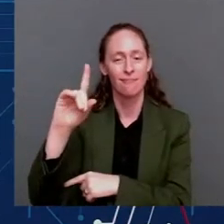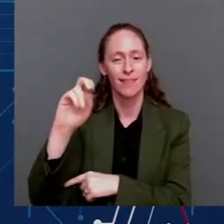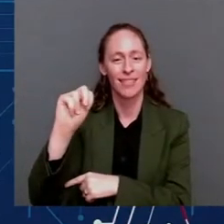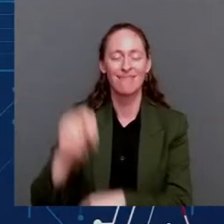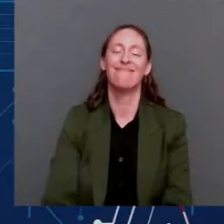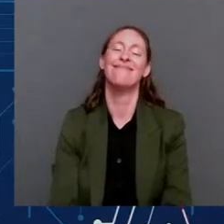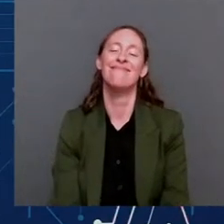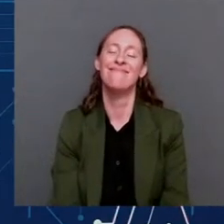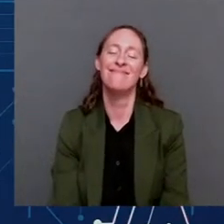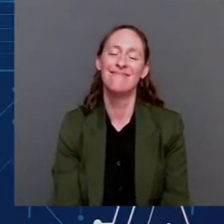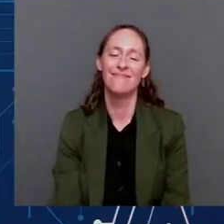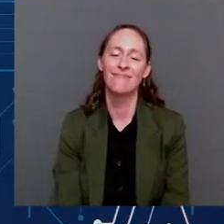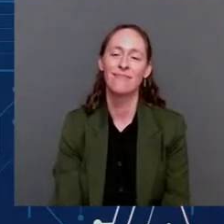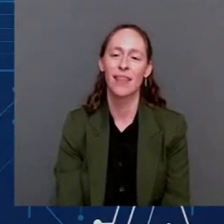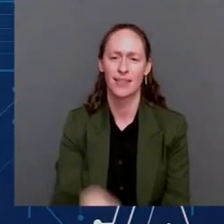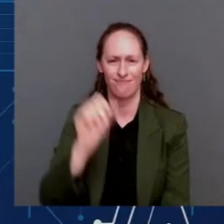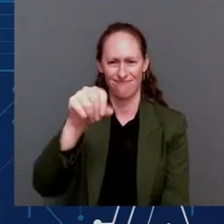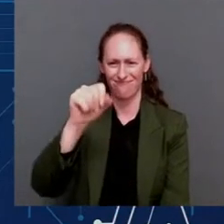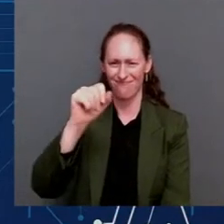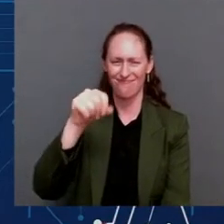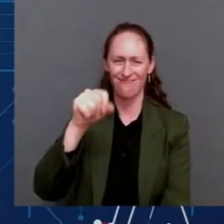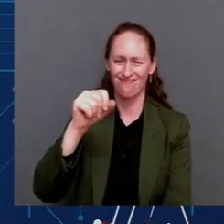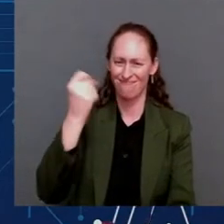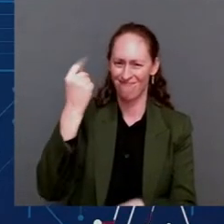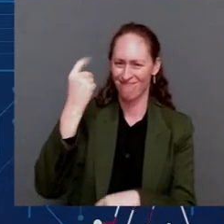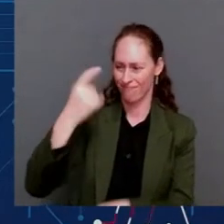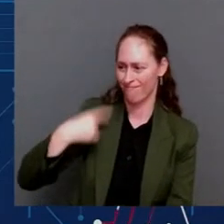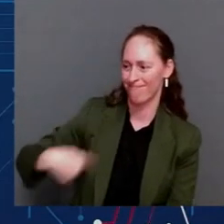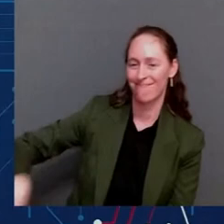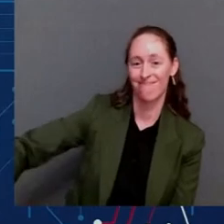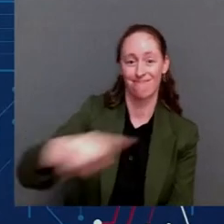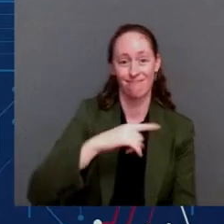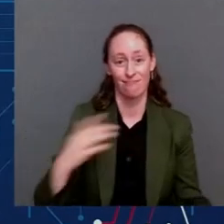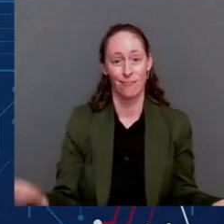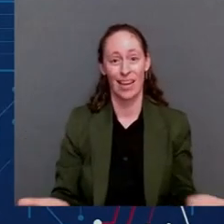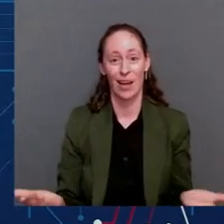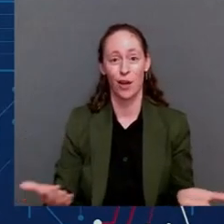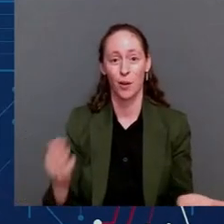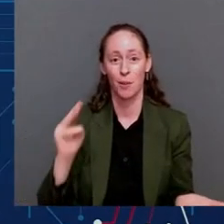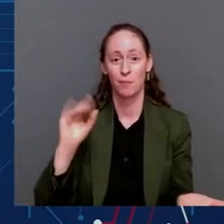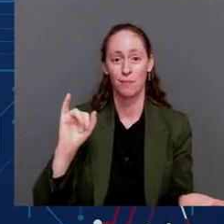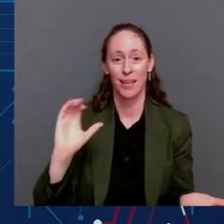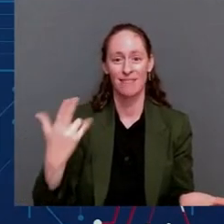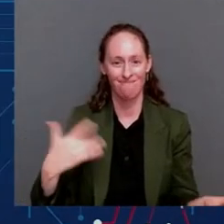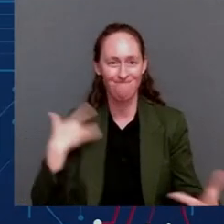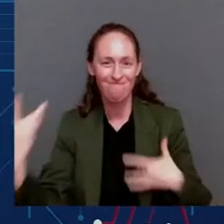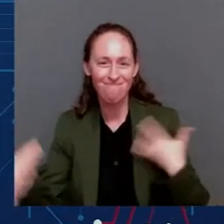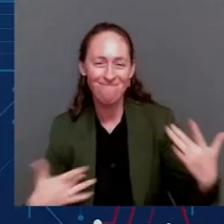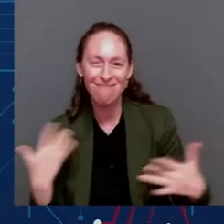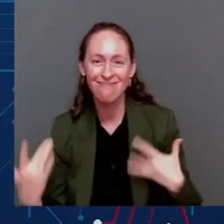are seen as the leaders in making things with good paying union jobs,